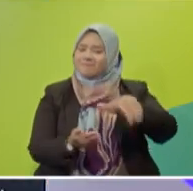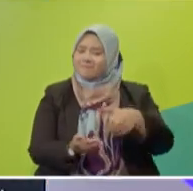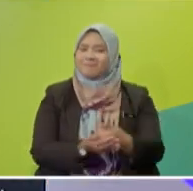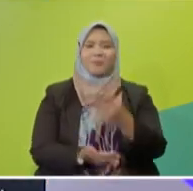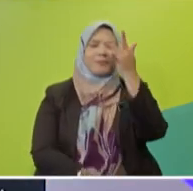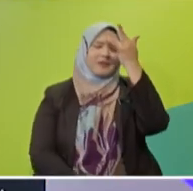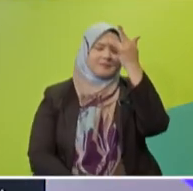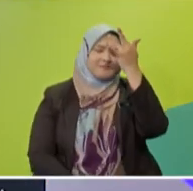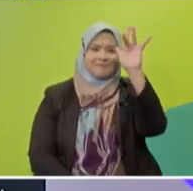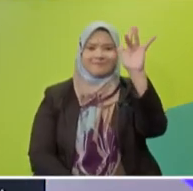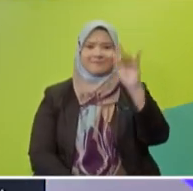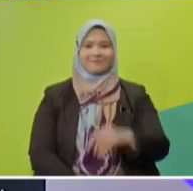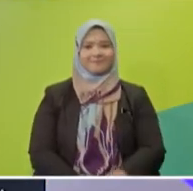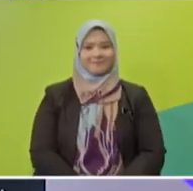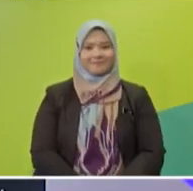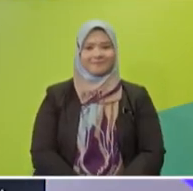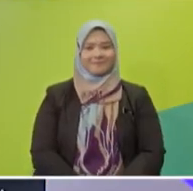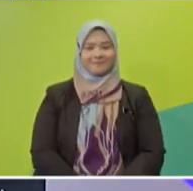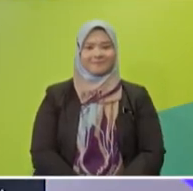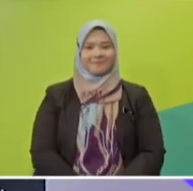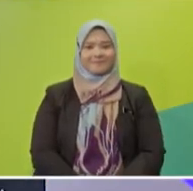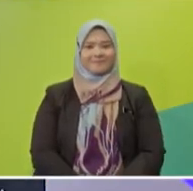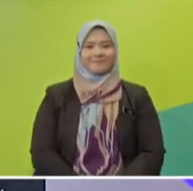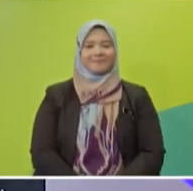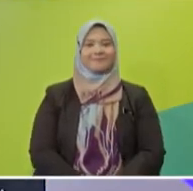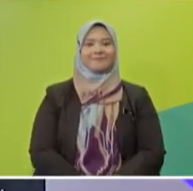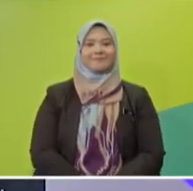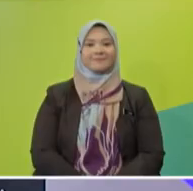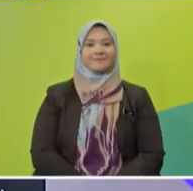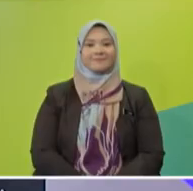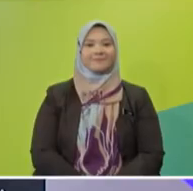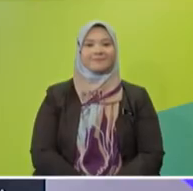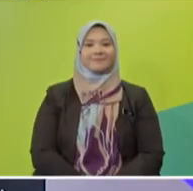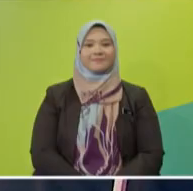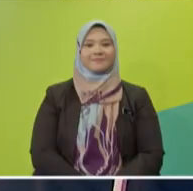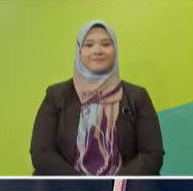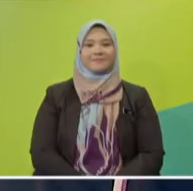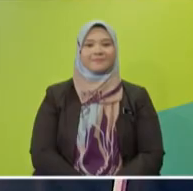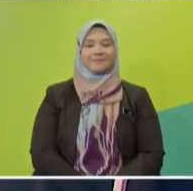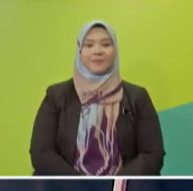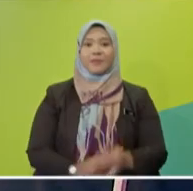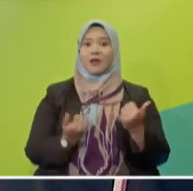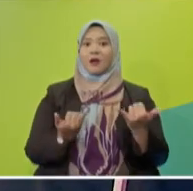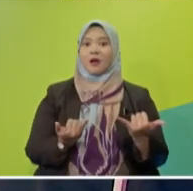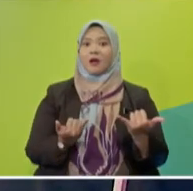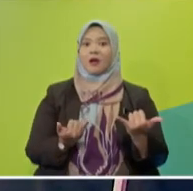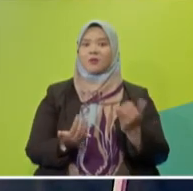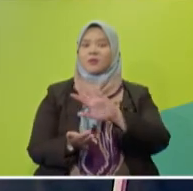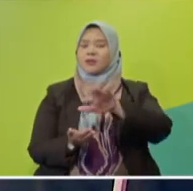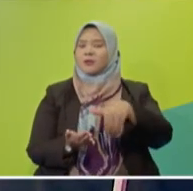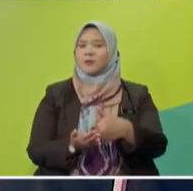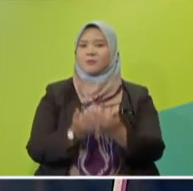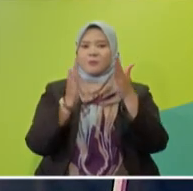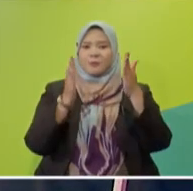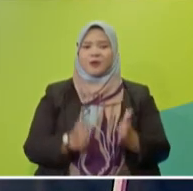blending. Blending the words, right? Okay, shall we give them some stars? Yes, teacher. I think we should. How did how many